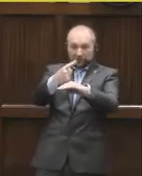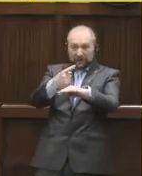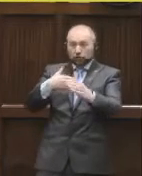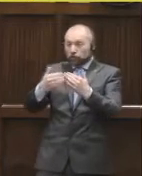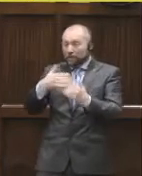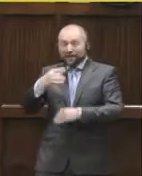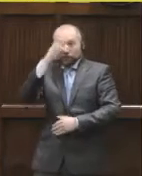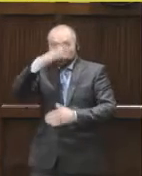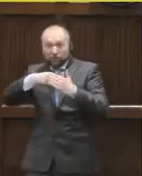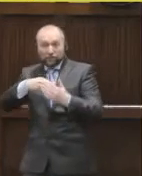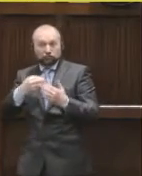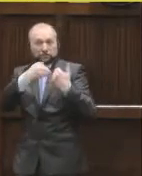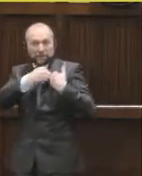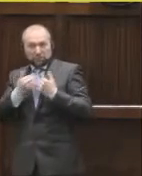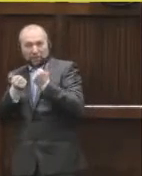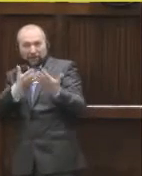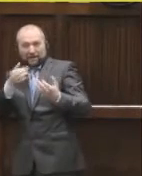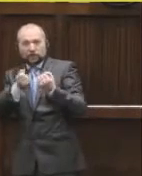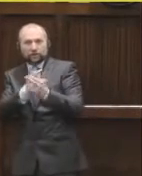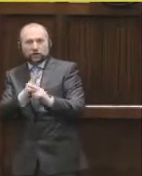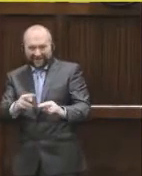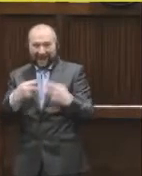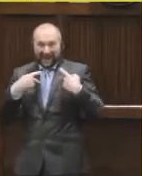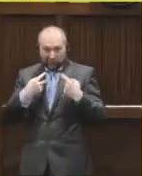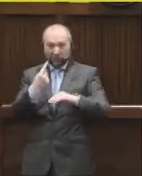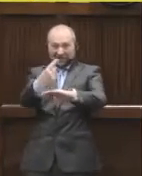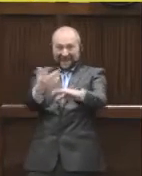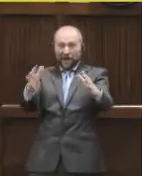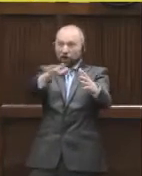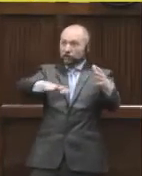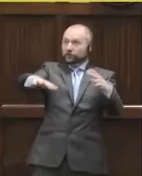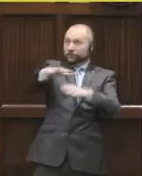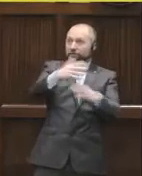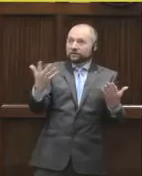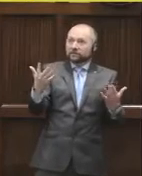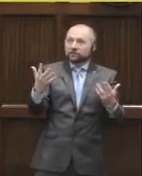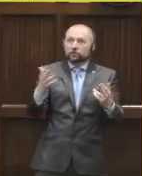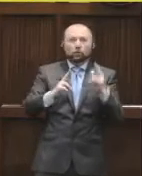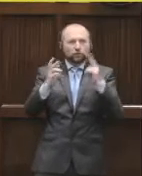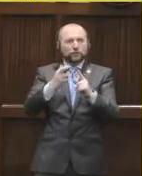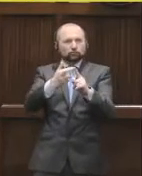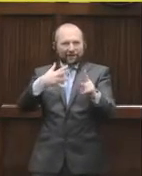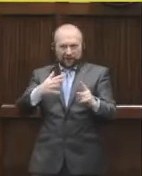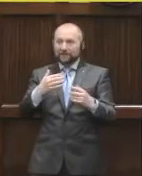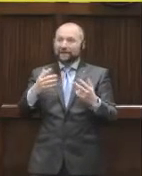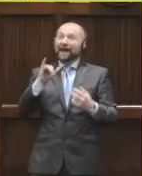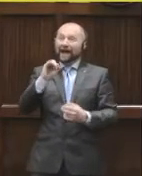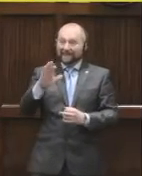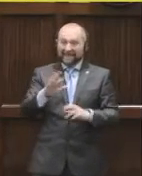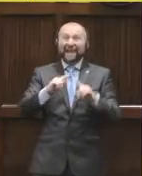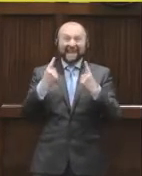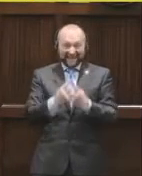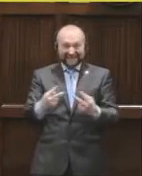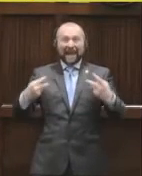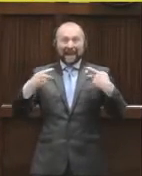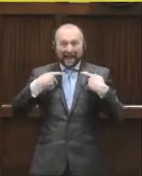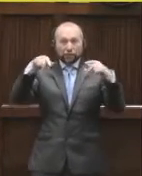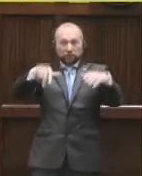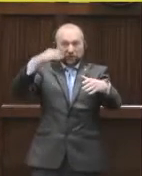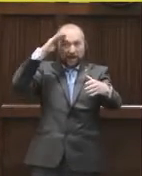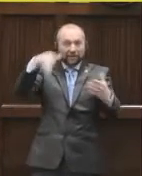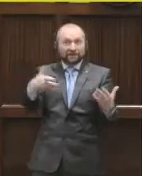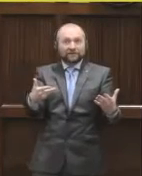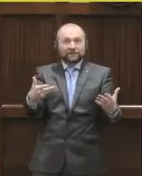duty, and we should be giving that a recognition here today as distinct simply from just accessing services, which is